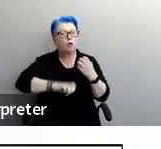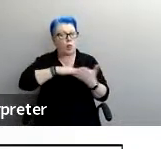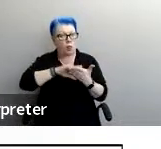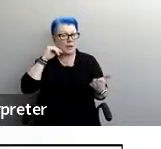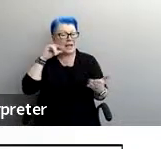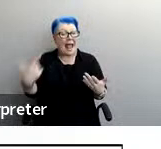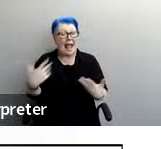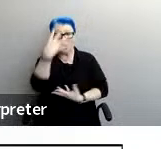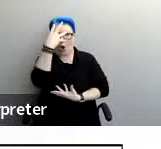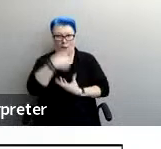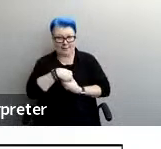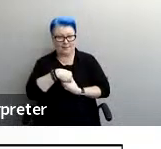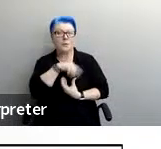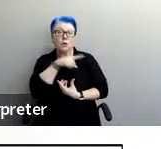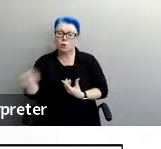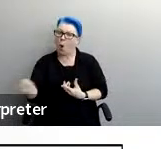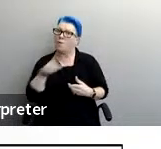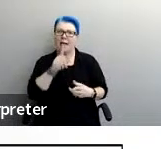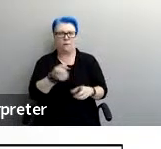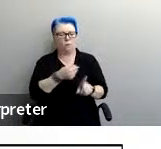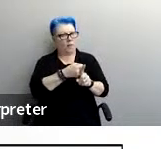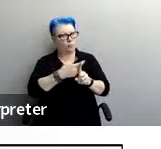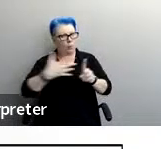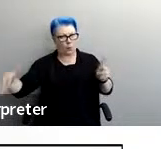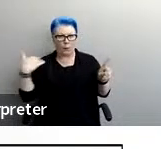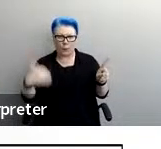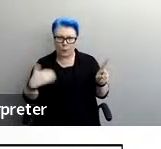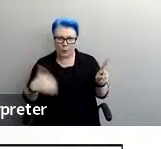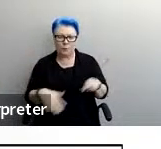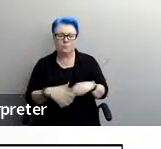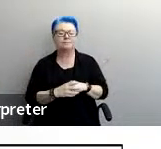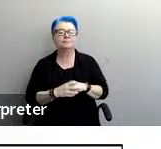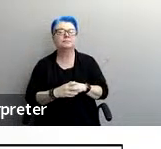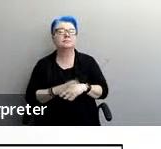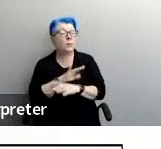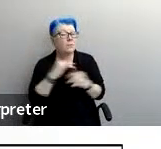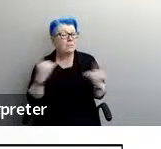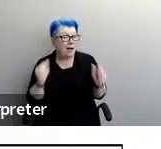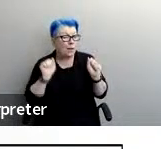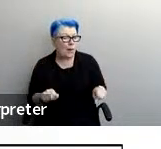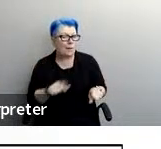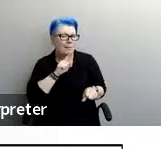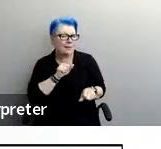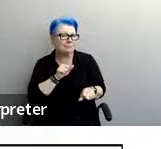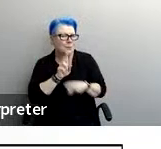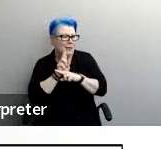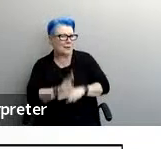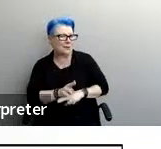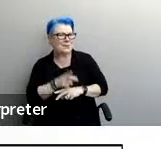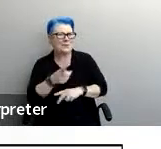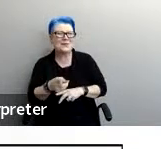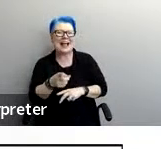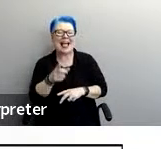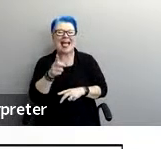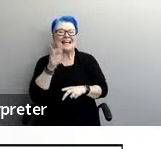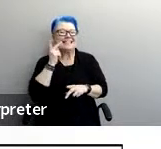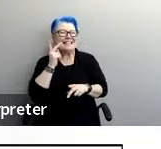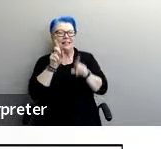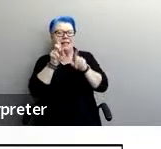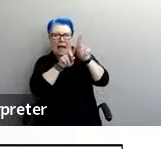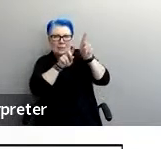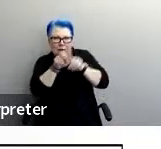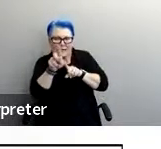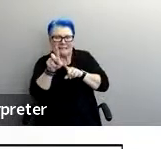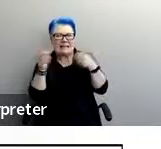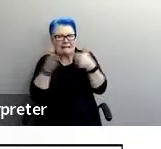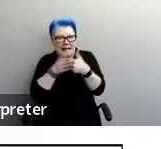autism. So their reach is significantly broader. At this point, you're probably well used to the asterisk beside